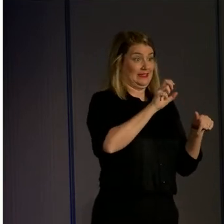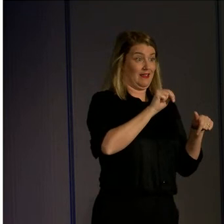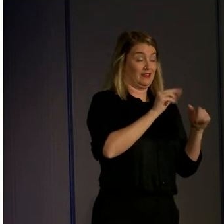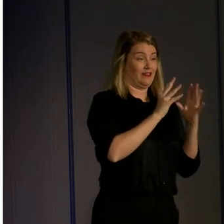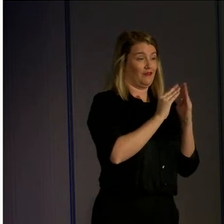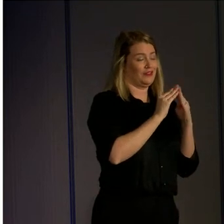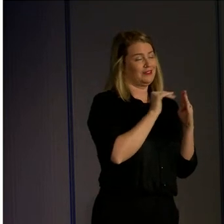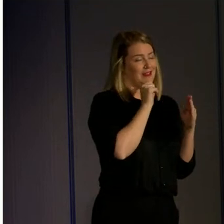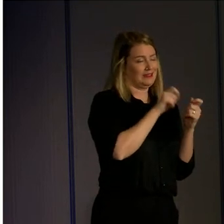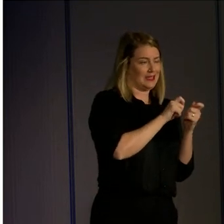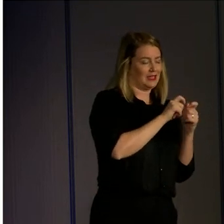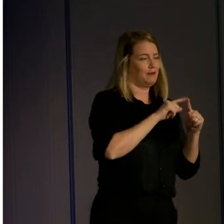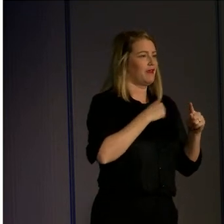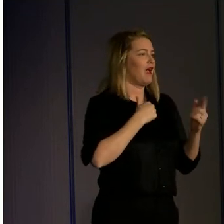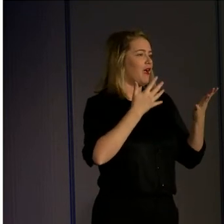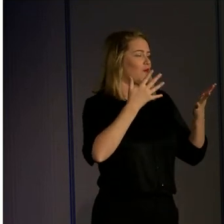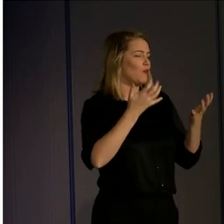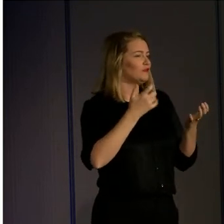that.